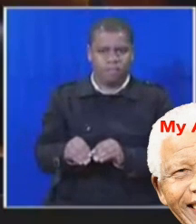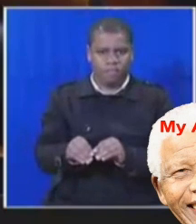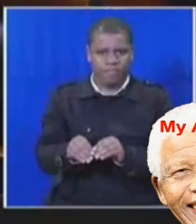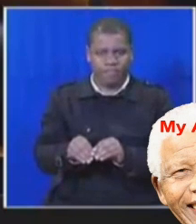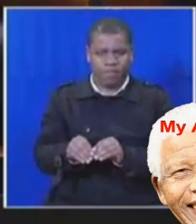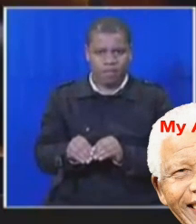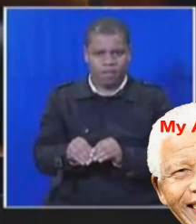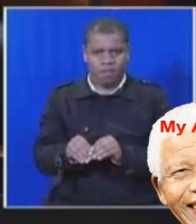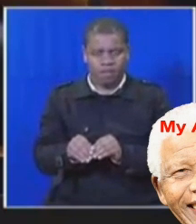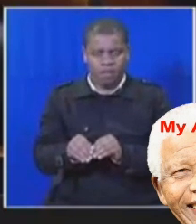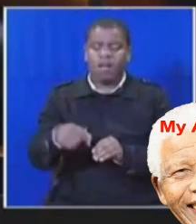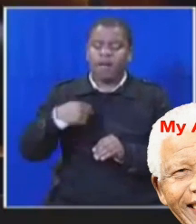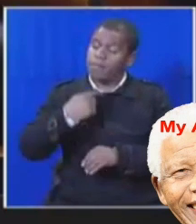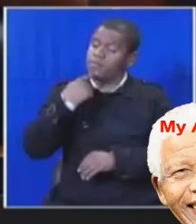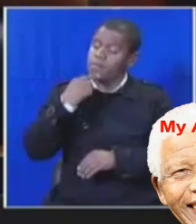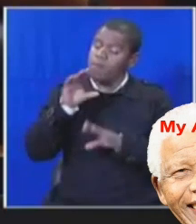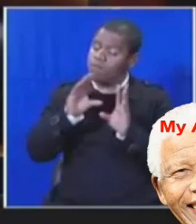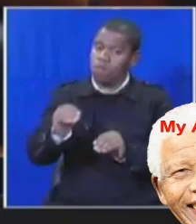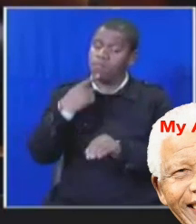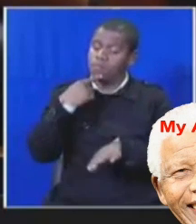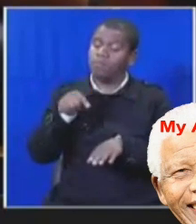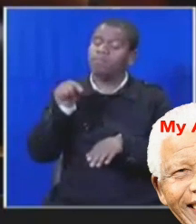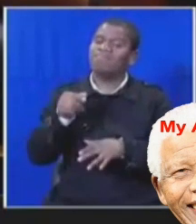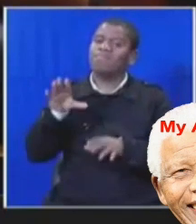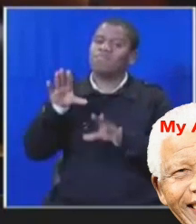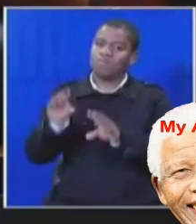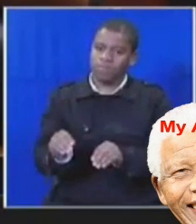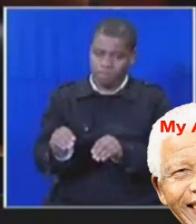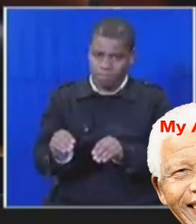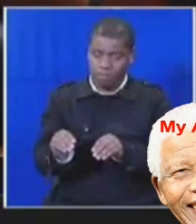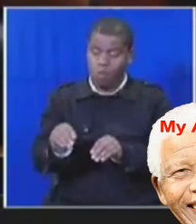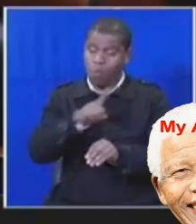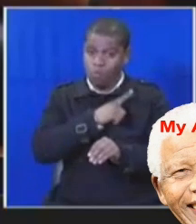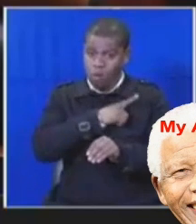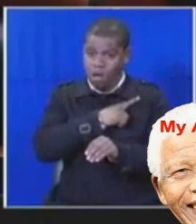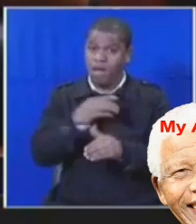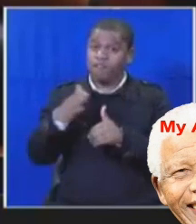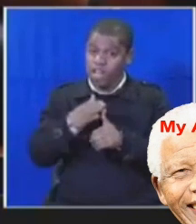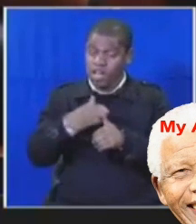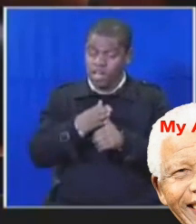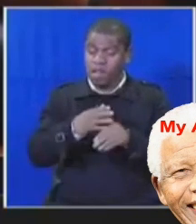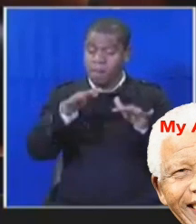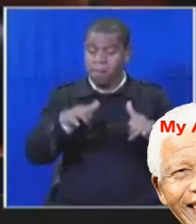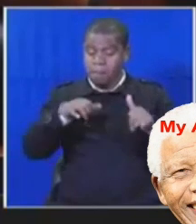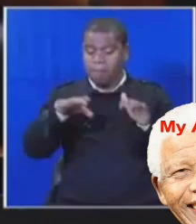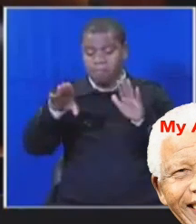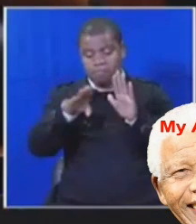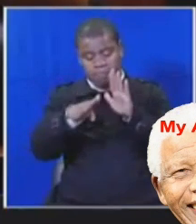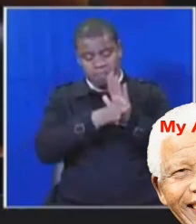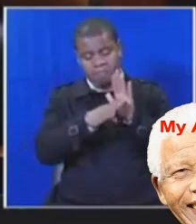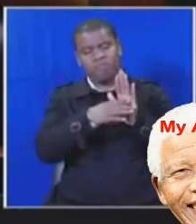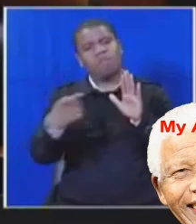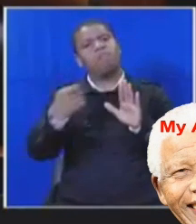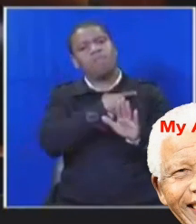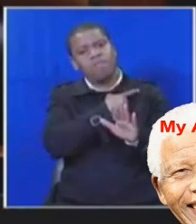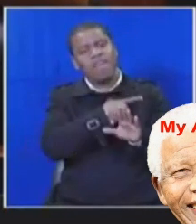I said he must refrain from that because firstly, it was unparliamentary. Secondly, it was out